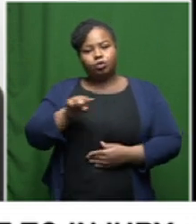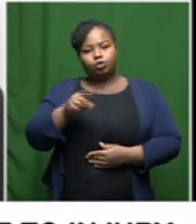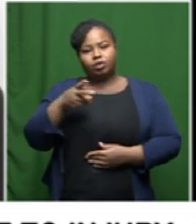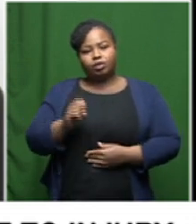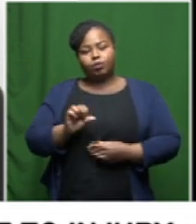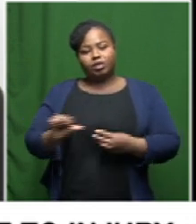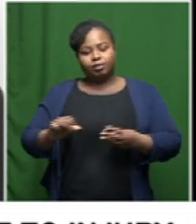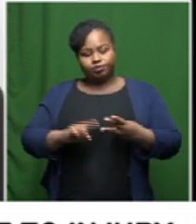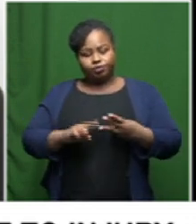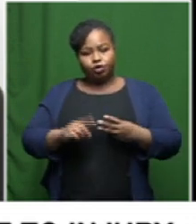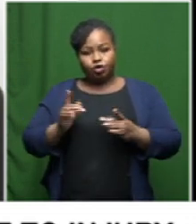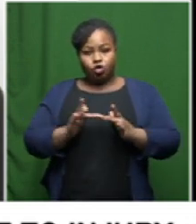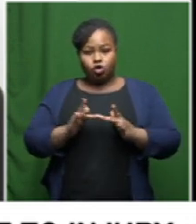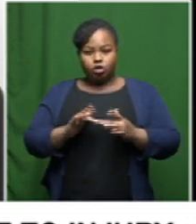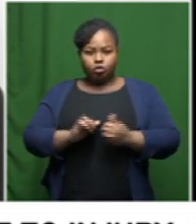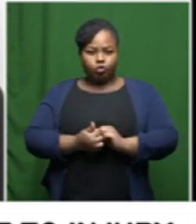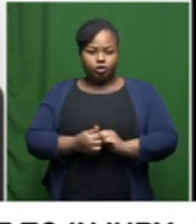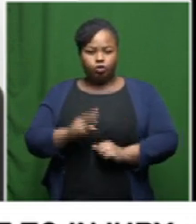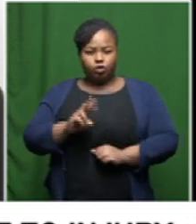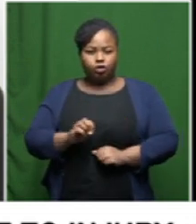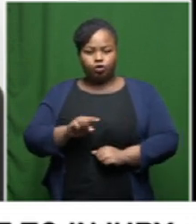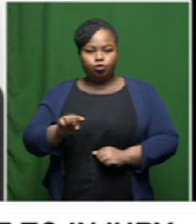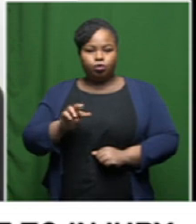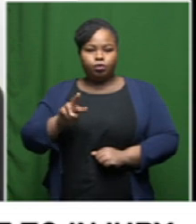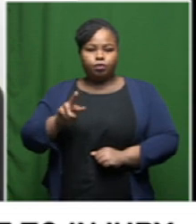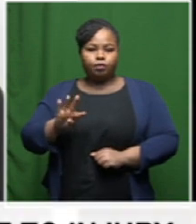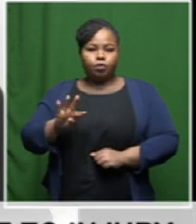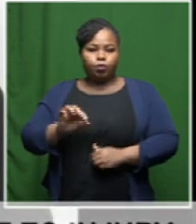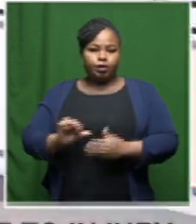to 20 weeks, return to contact sport, it can be after 20 to 24 weeks.